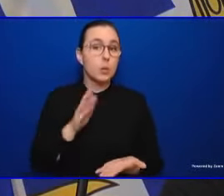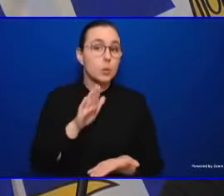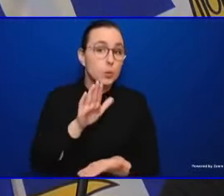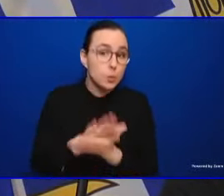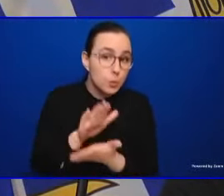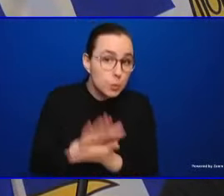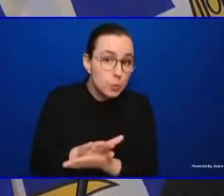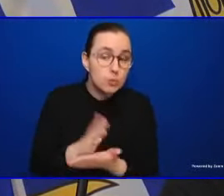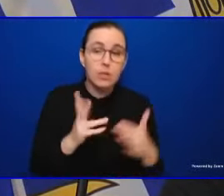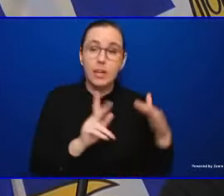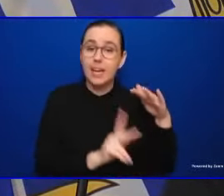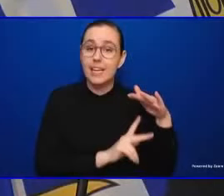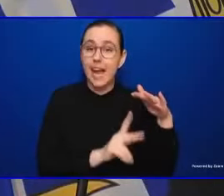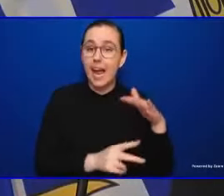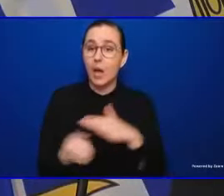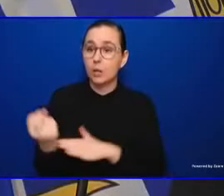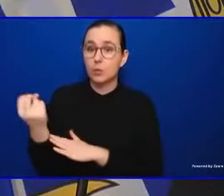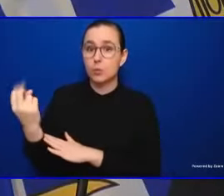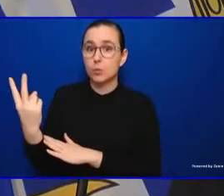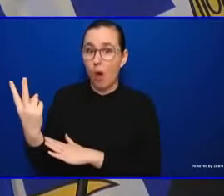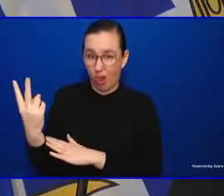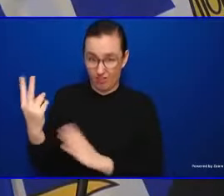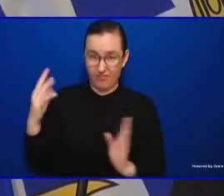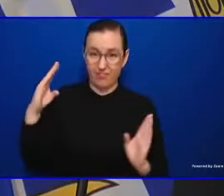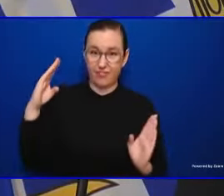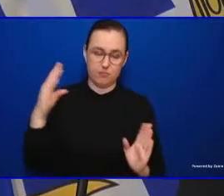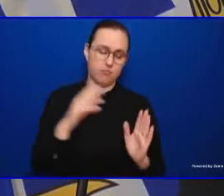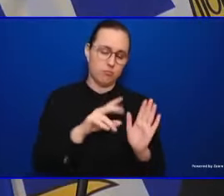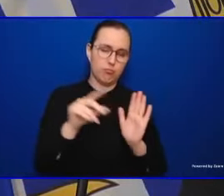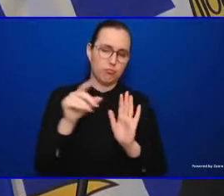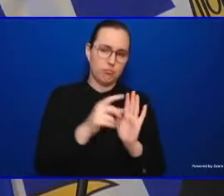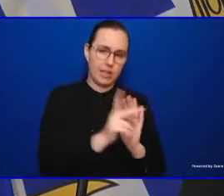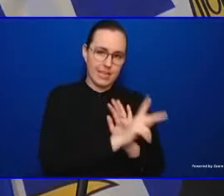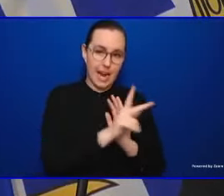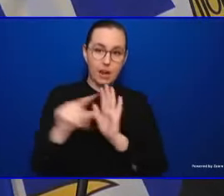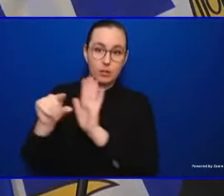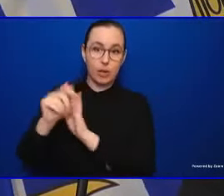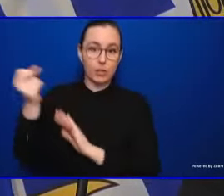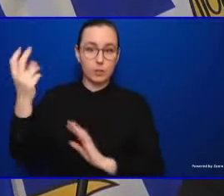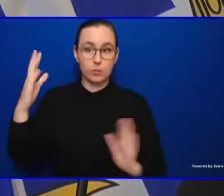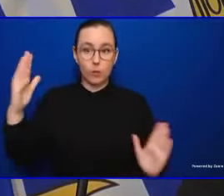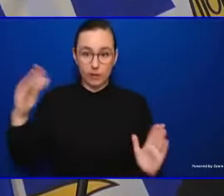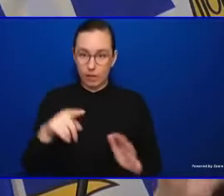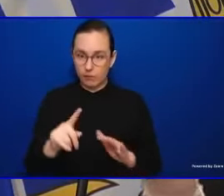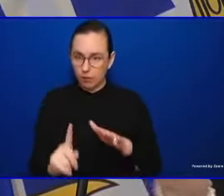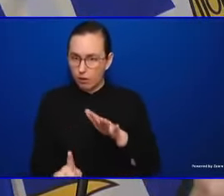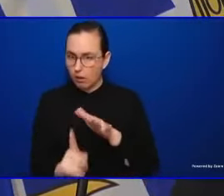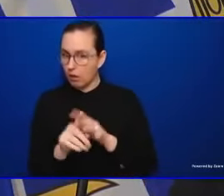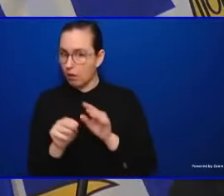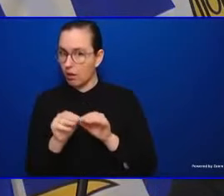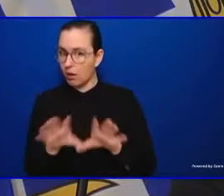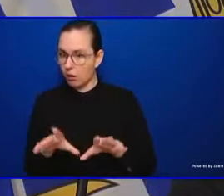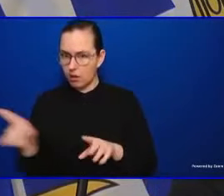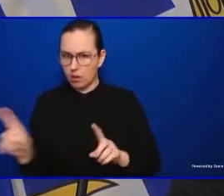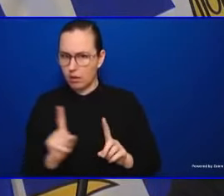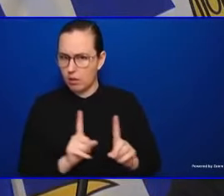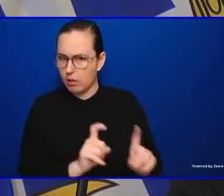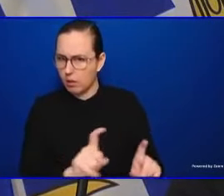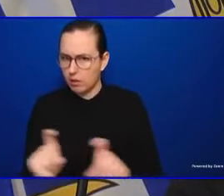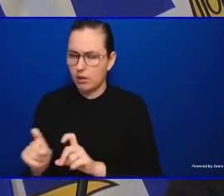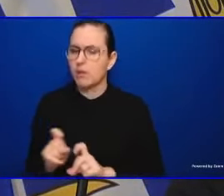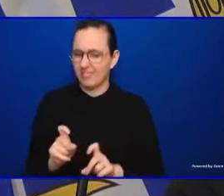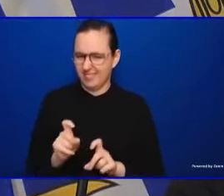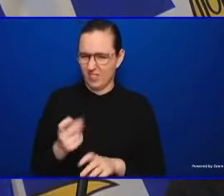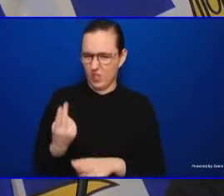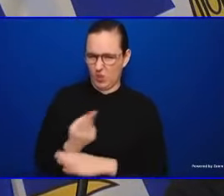as we have been doing. We do expect that additional rapid tests will be available. You've heard the announcement from the federal